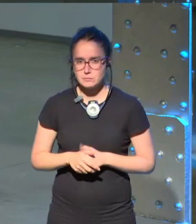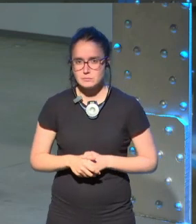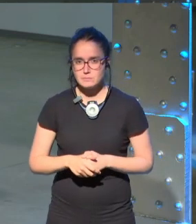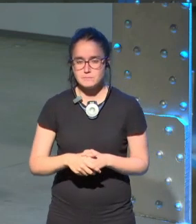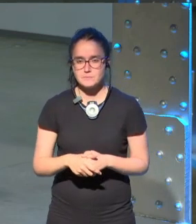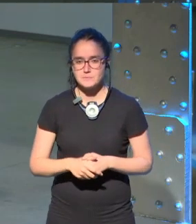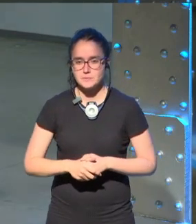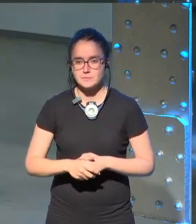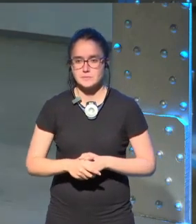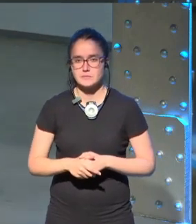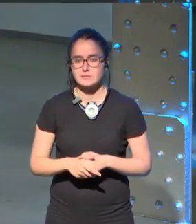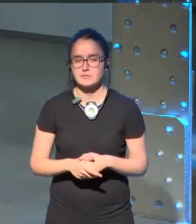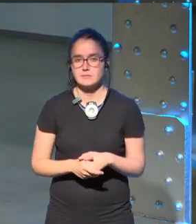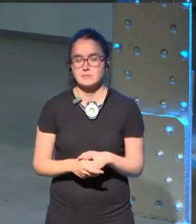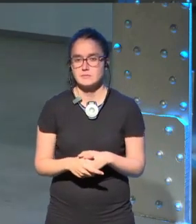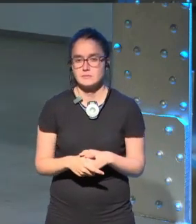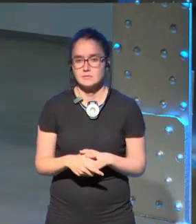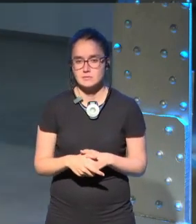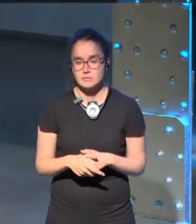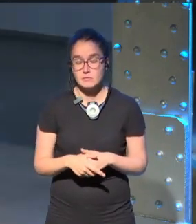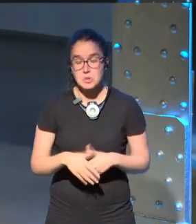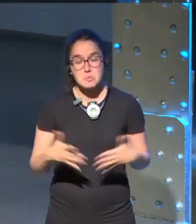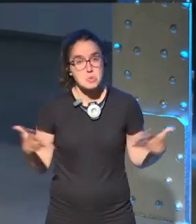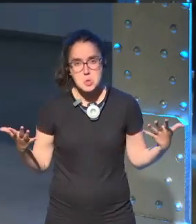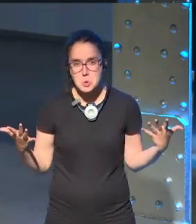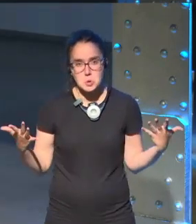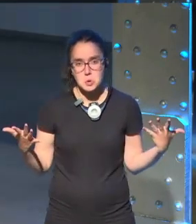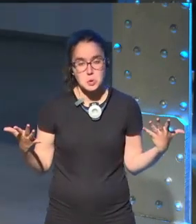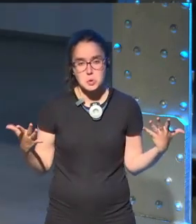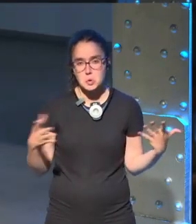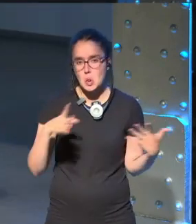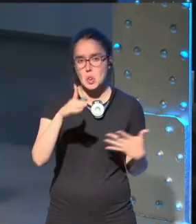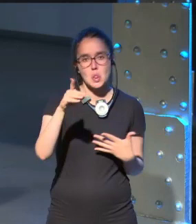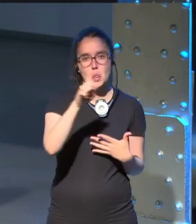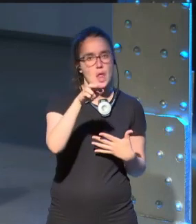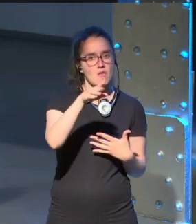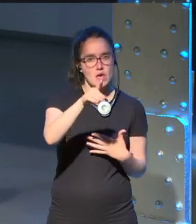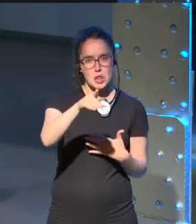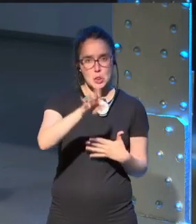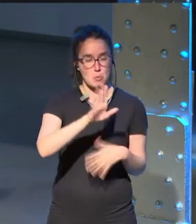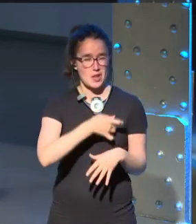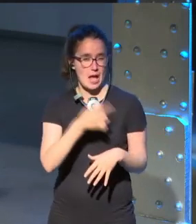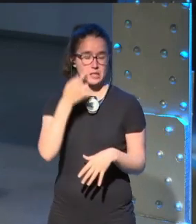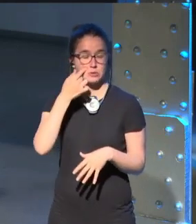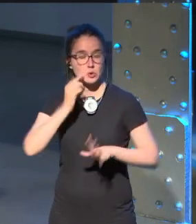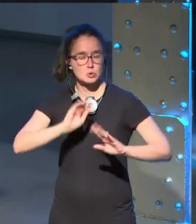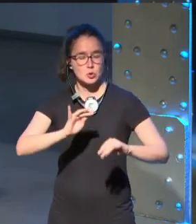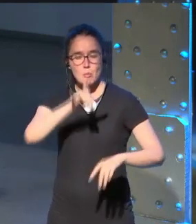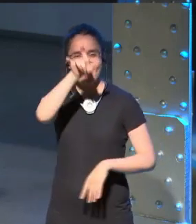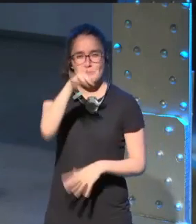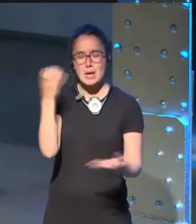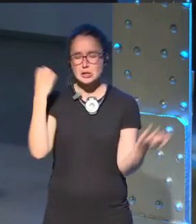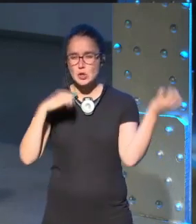The basic central thing with Gurney is that he seems like a complex character, but he's really pretty